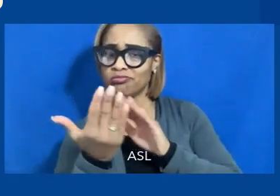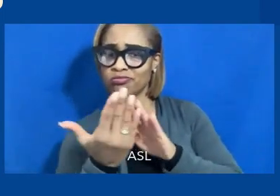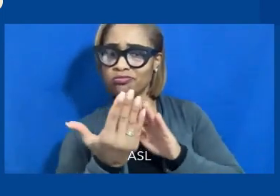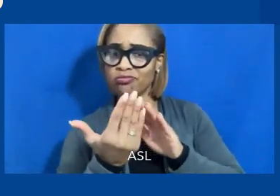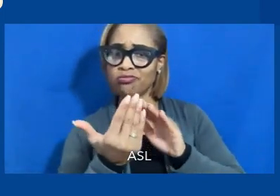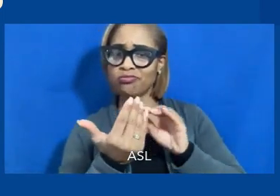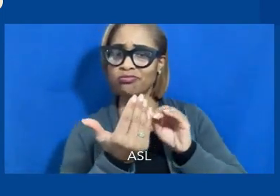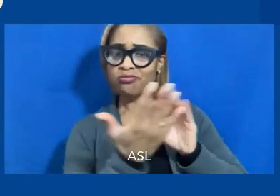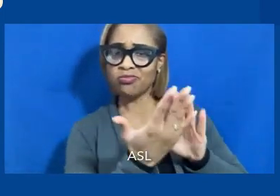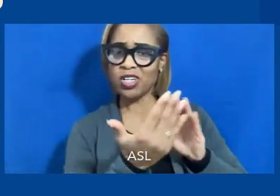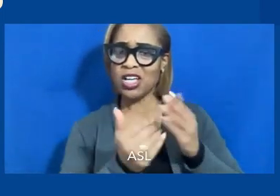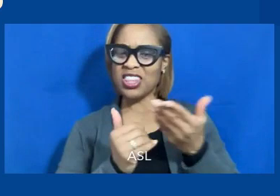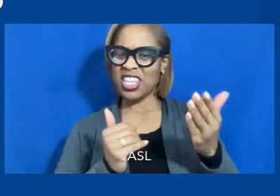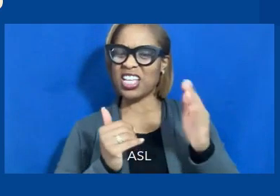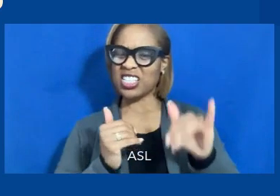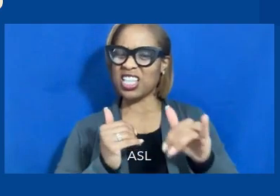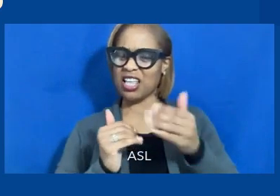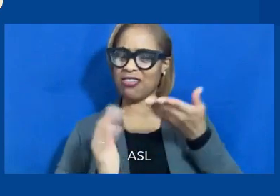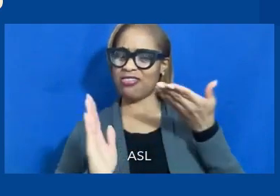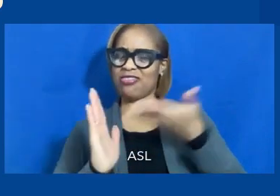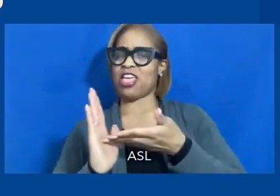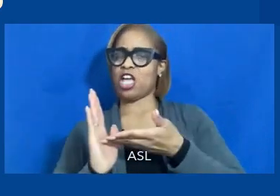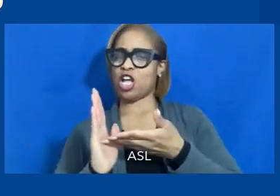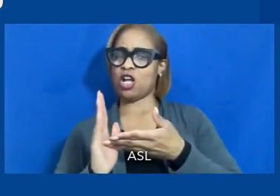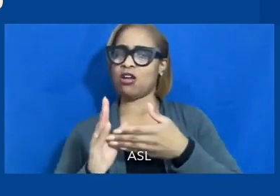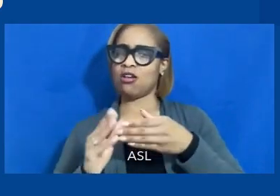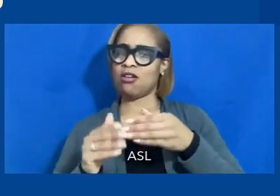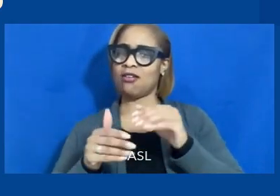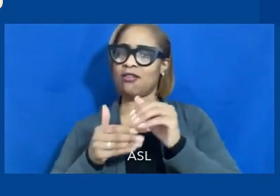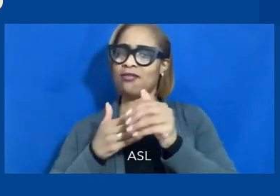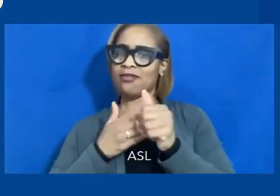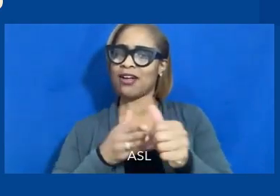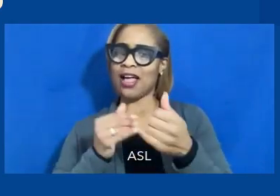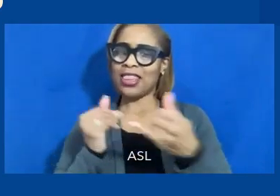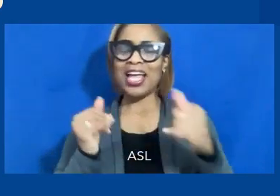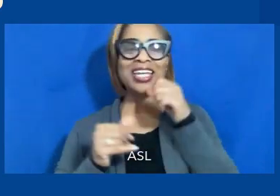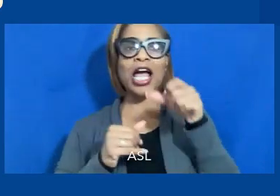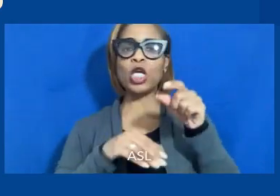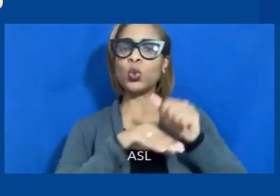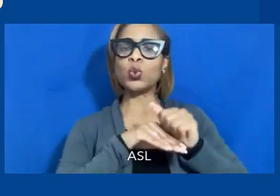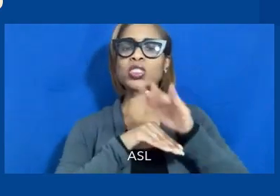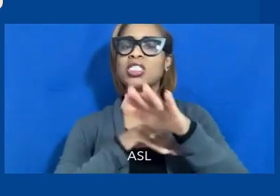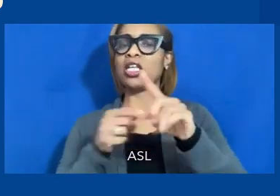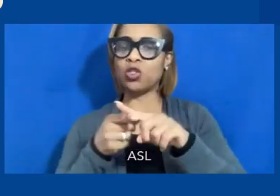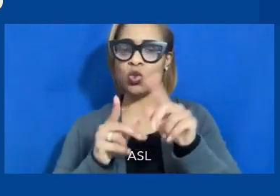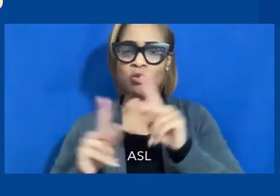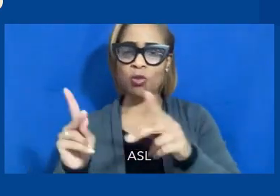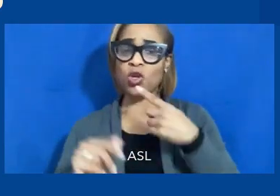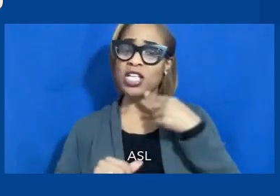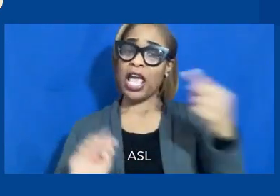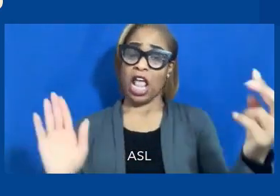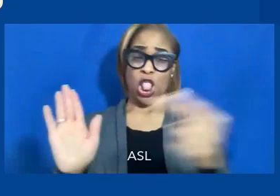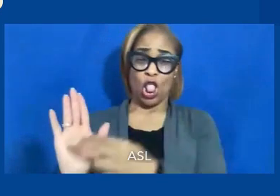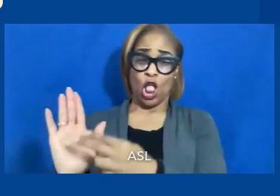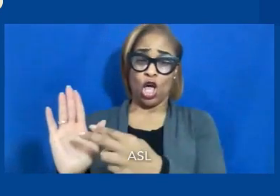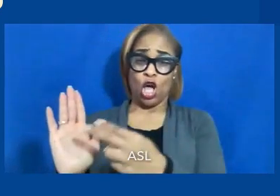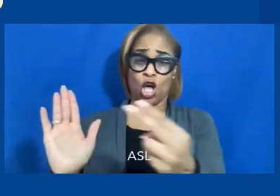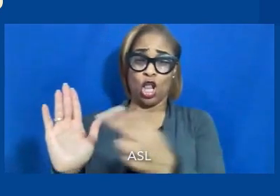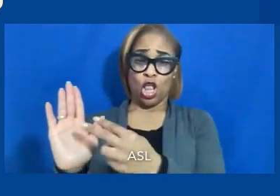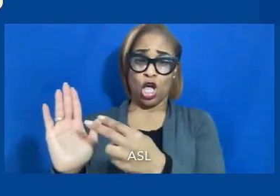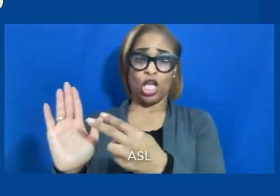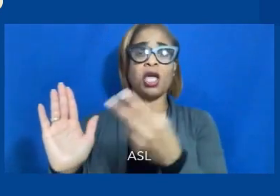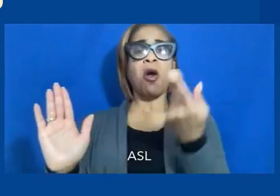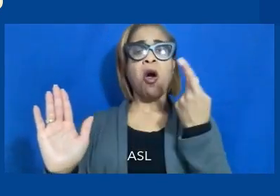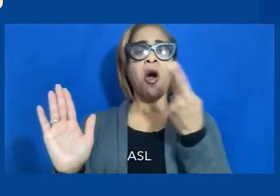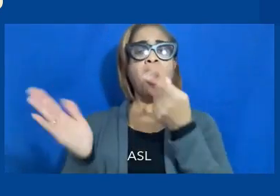the guidelines. And it's not like necessarily you sending people the guidelines and then saying, hey, take a look at this and I want to talk about it